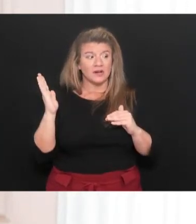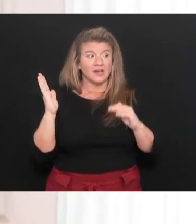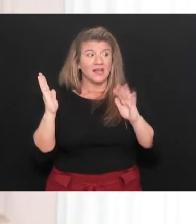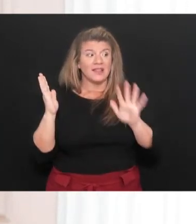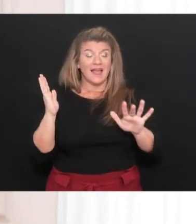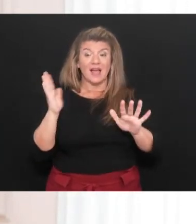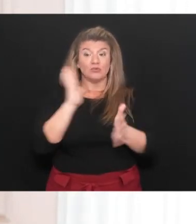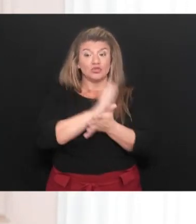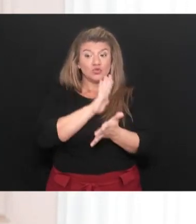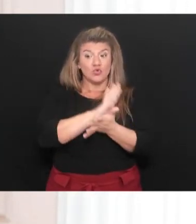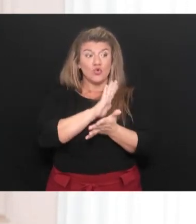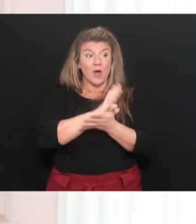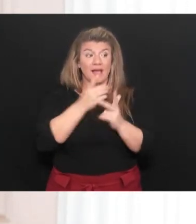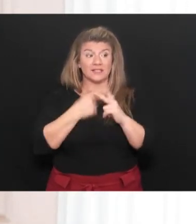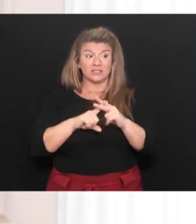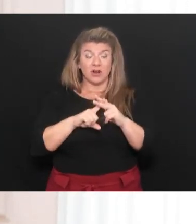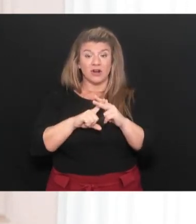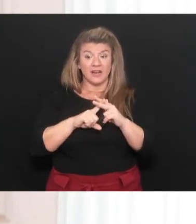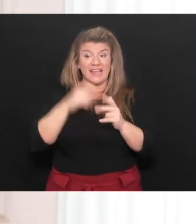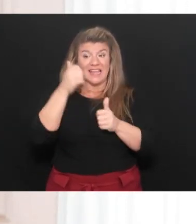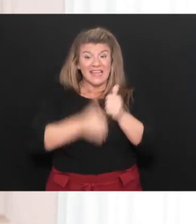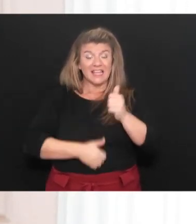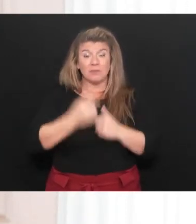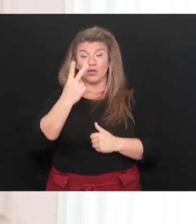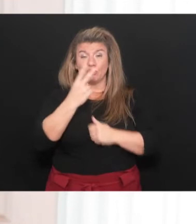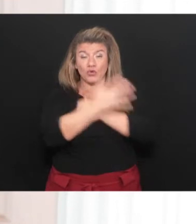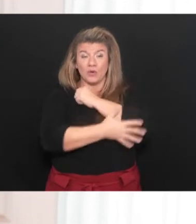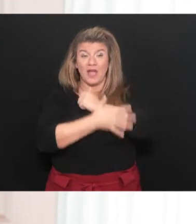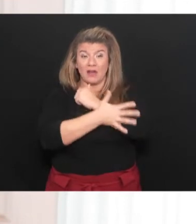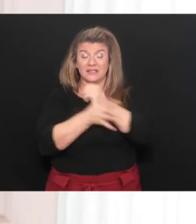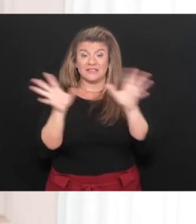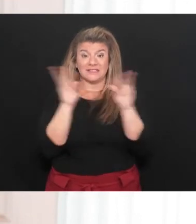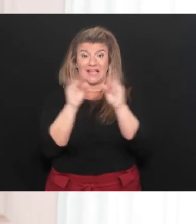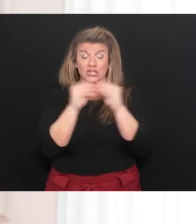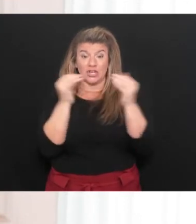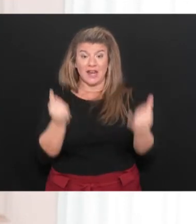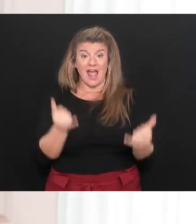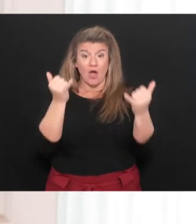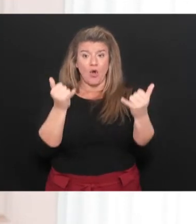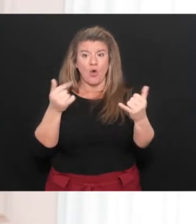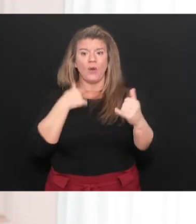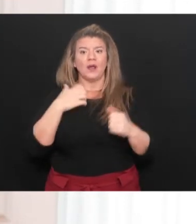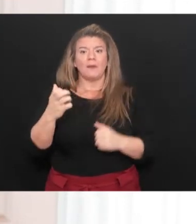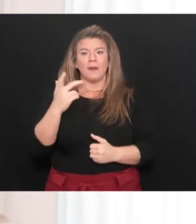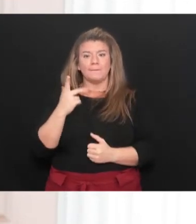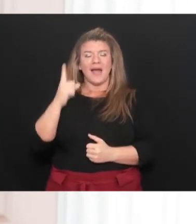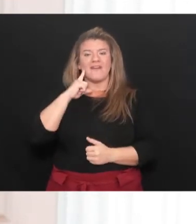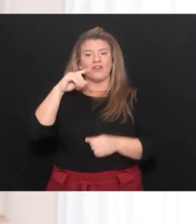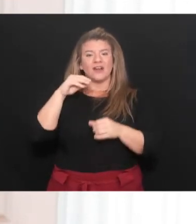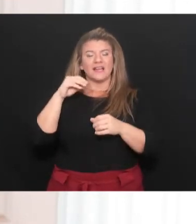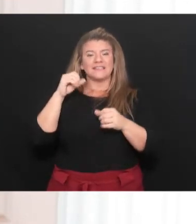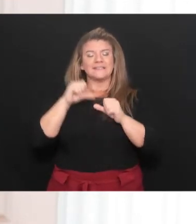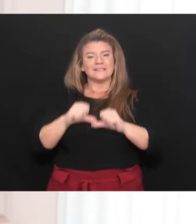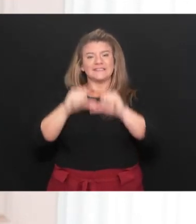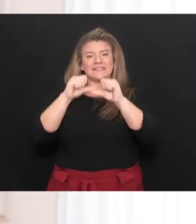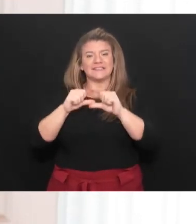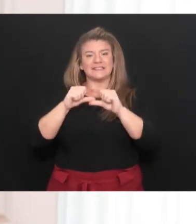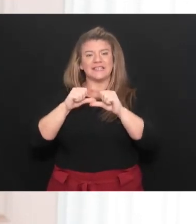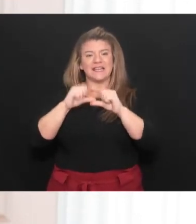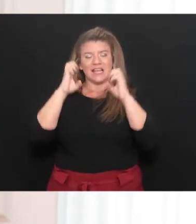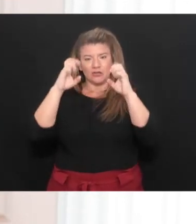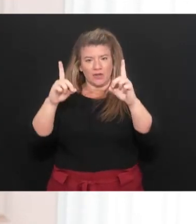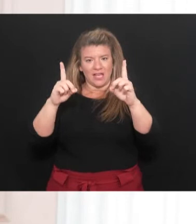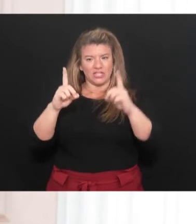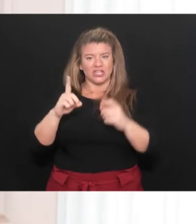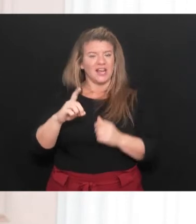started, all but 2 counties are in session now, coming back for consistent in-person education. And that